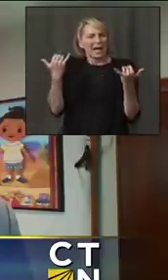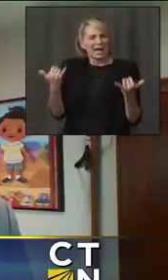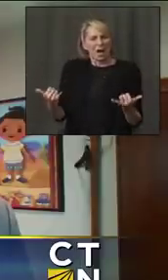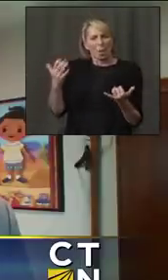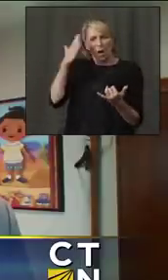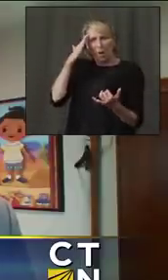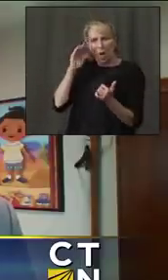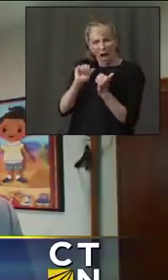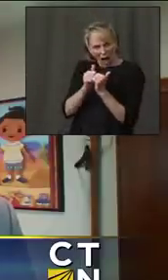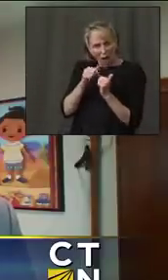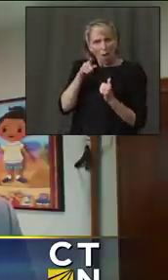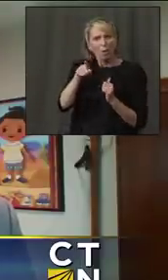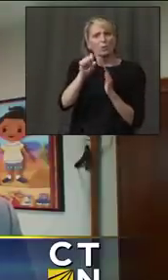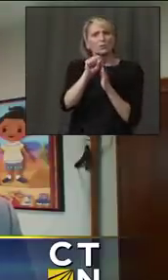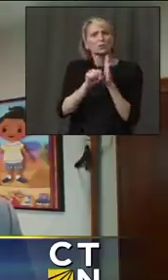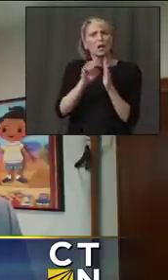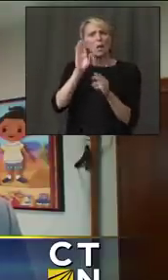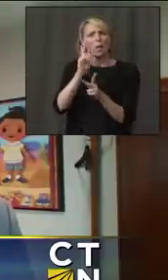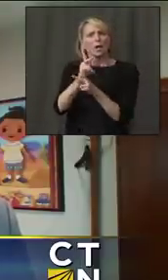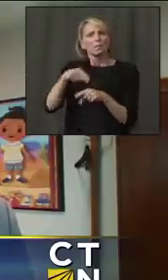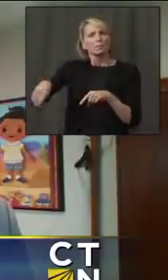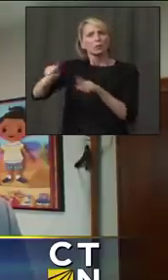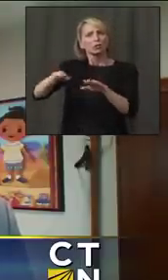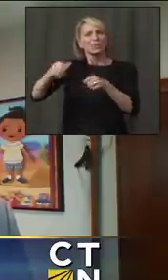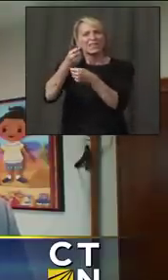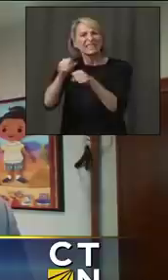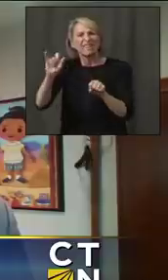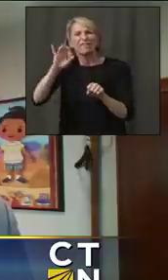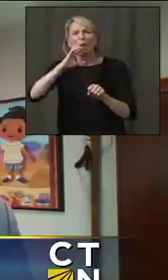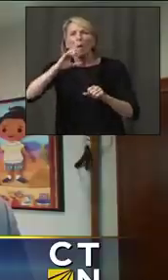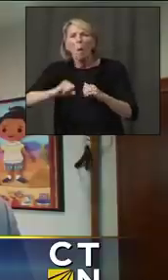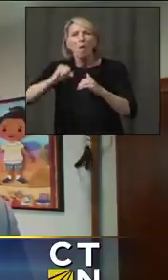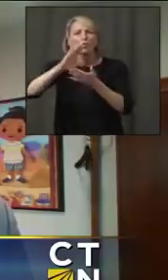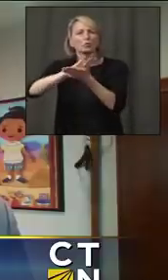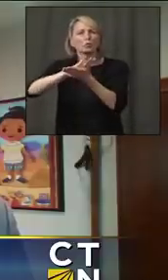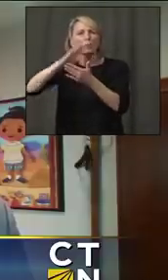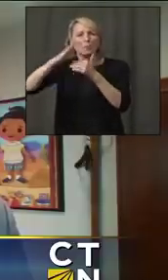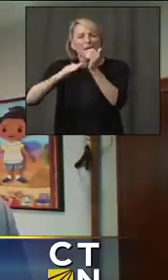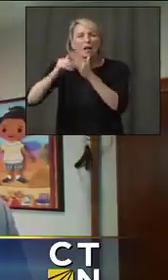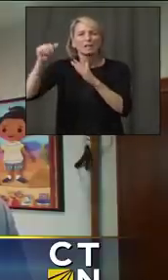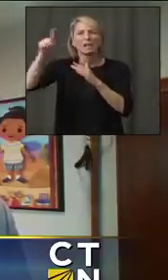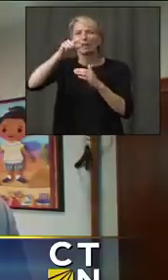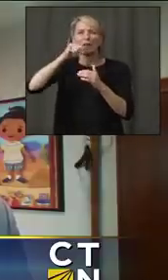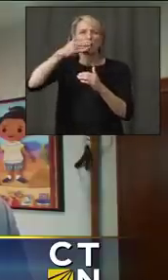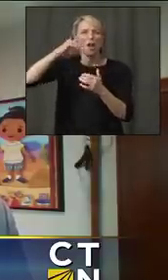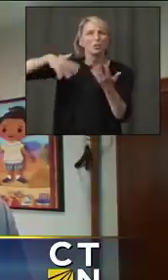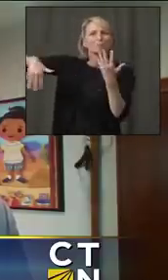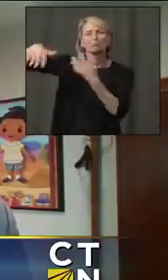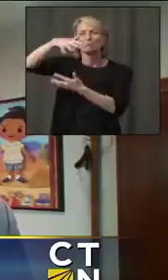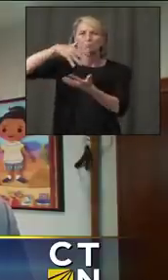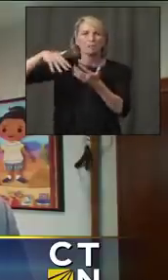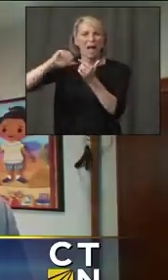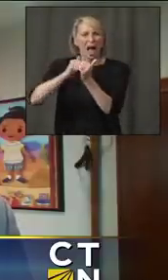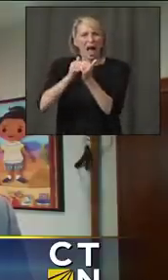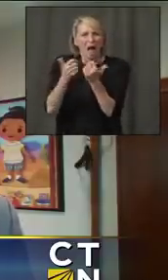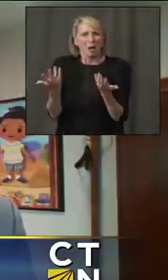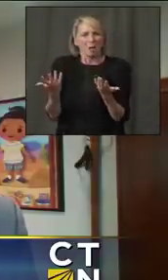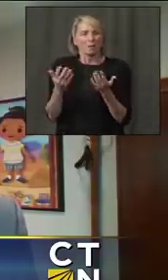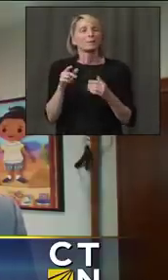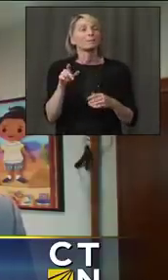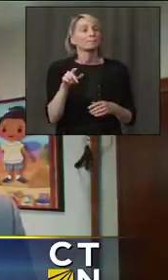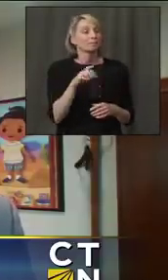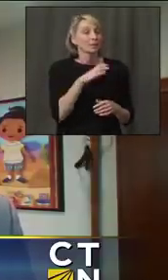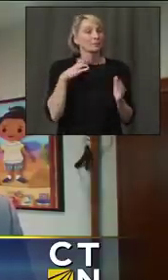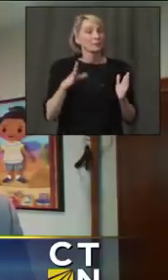virus? That's a great question, and one that we have been talking about, and one we've been discussing not only here at the